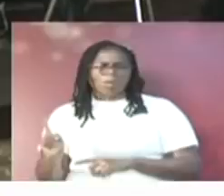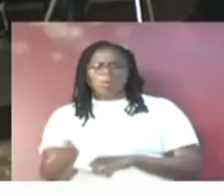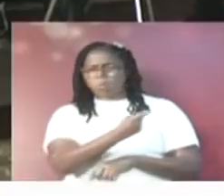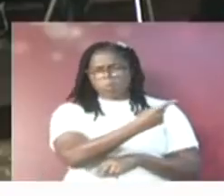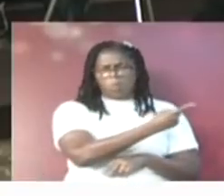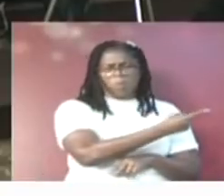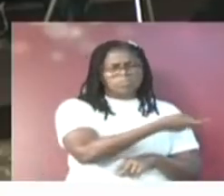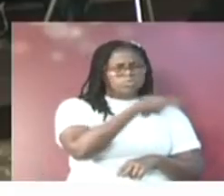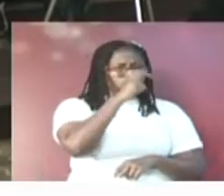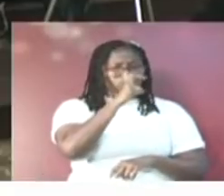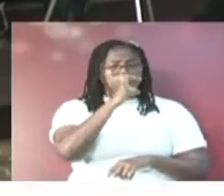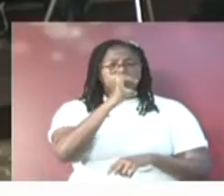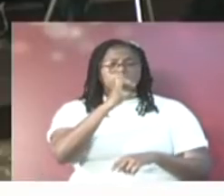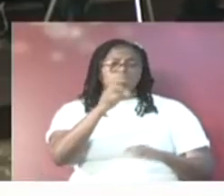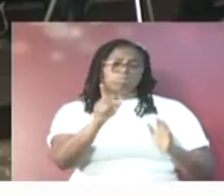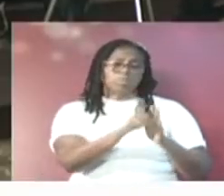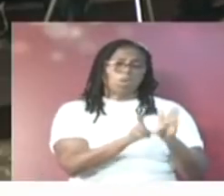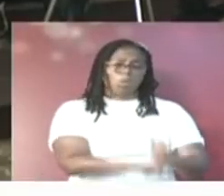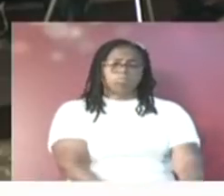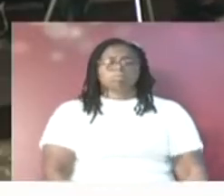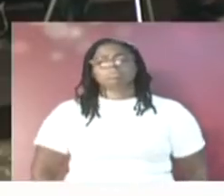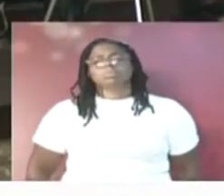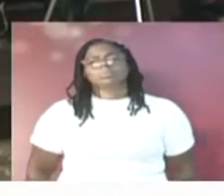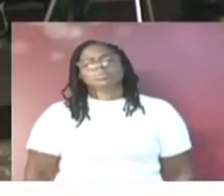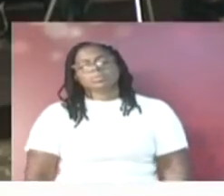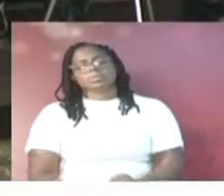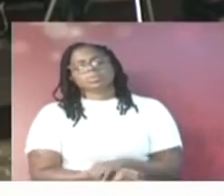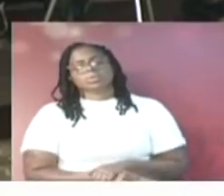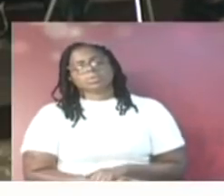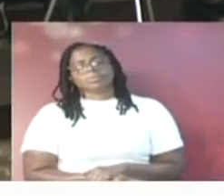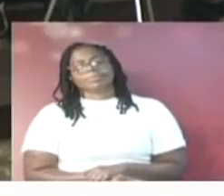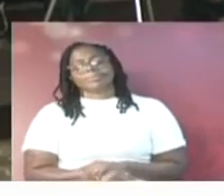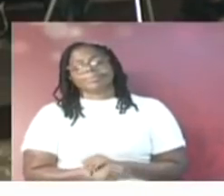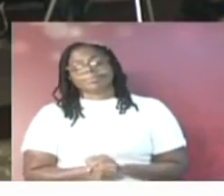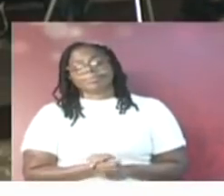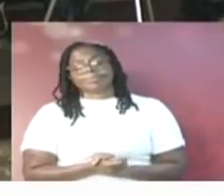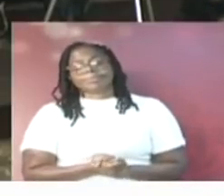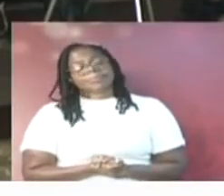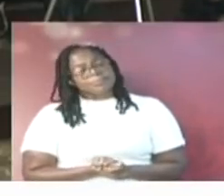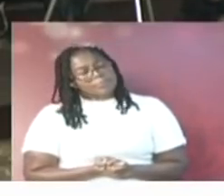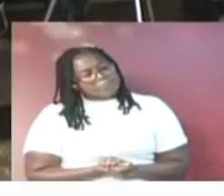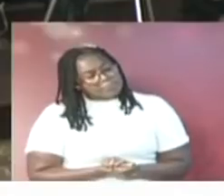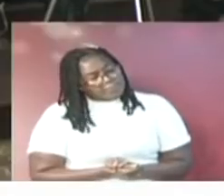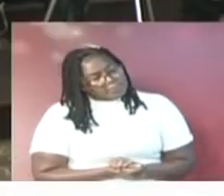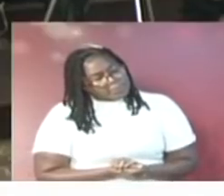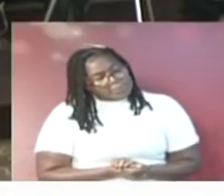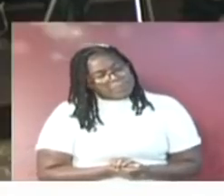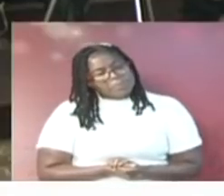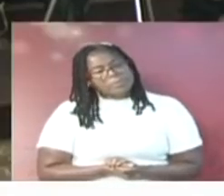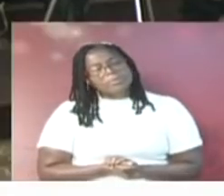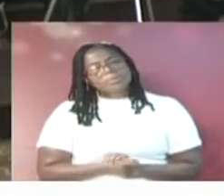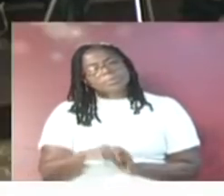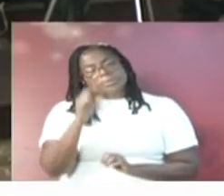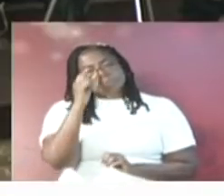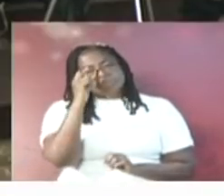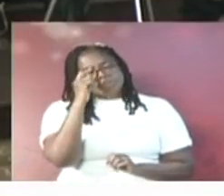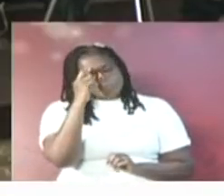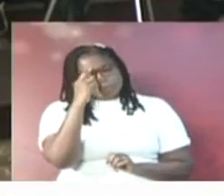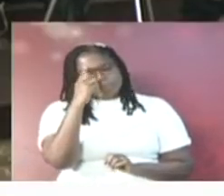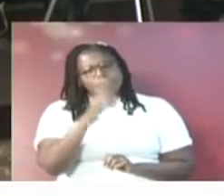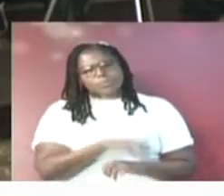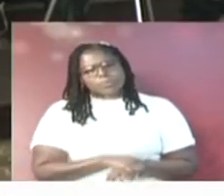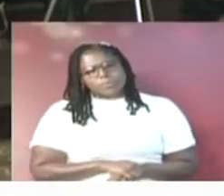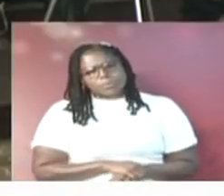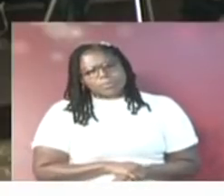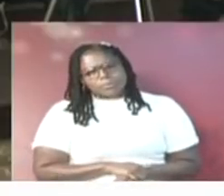a video started circulating over social media showing what appeared to be a migrant village